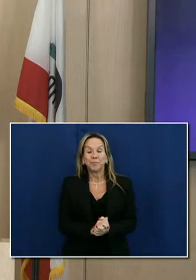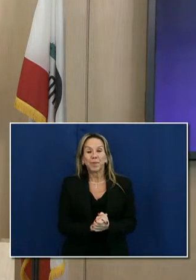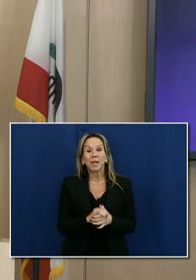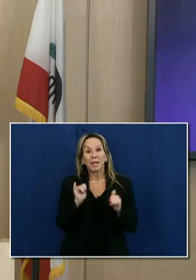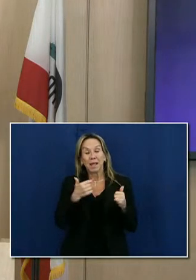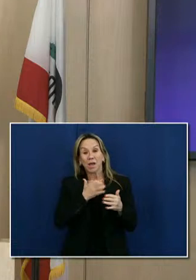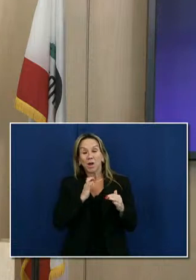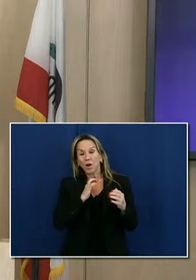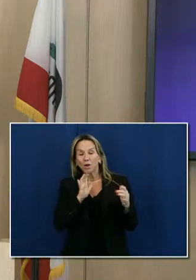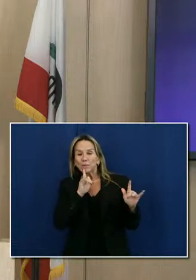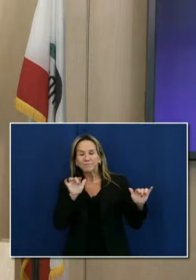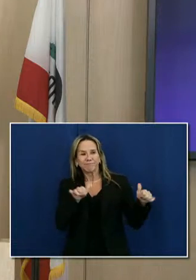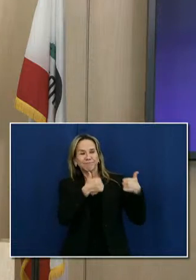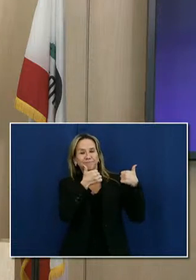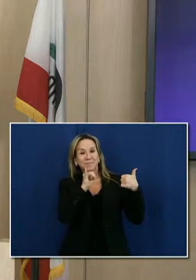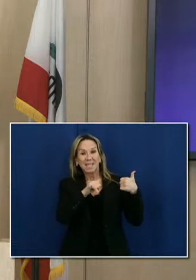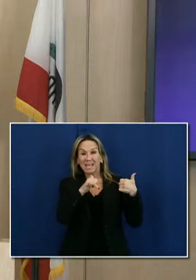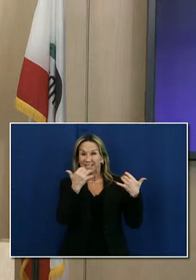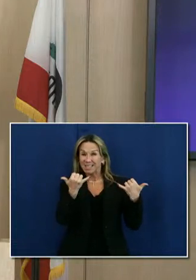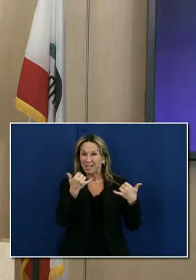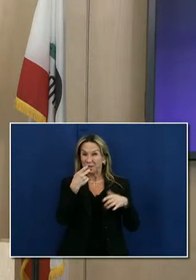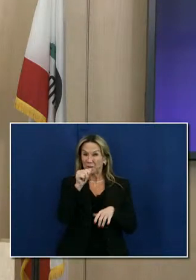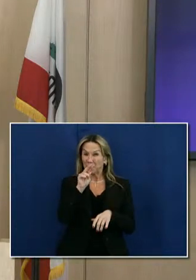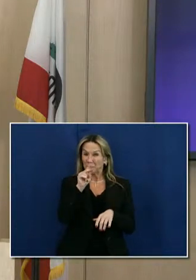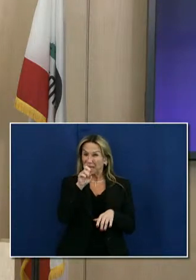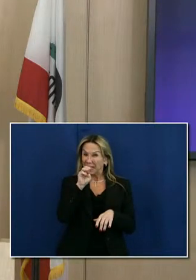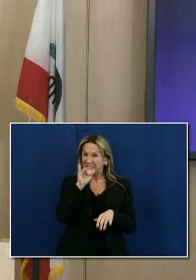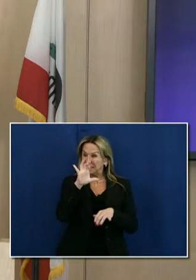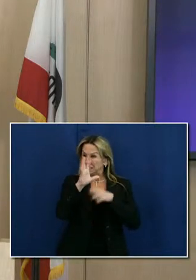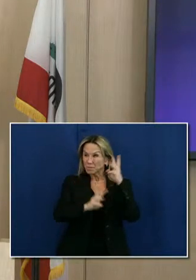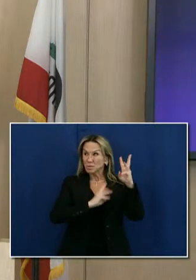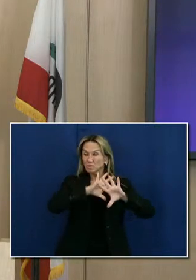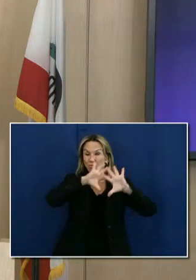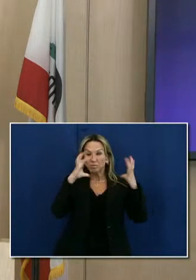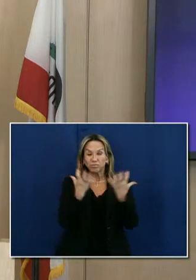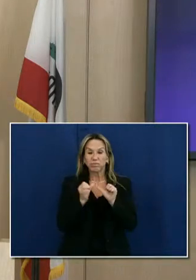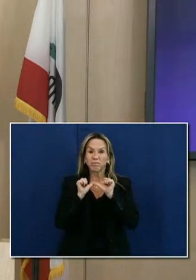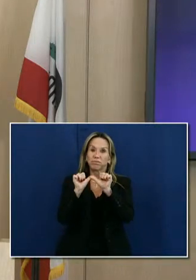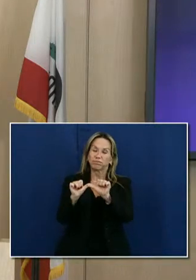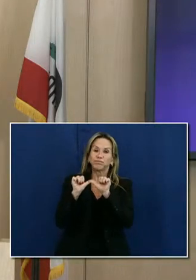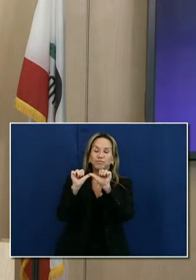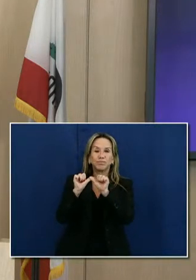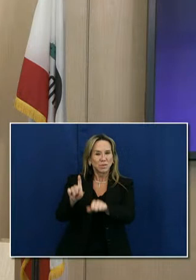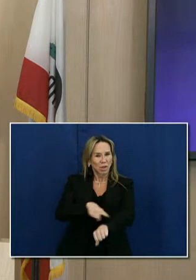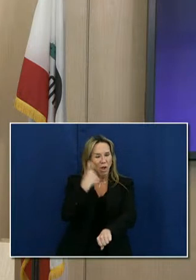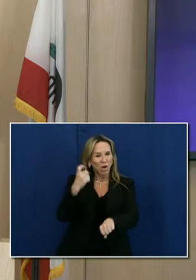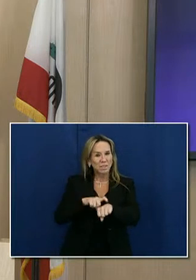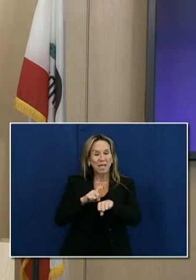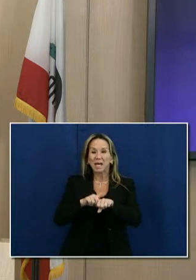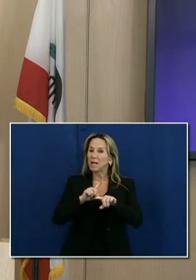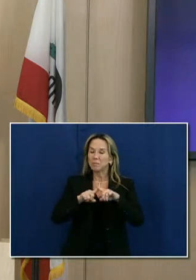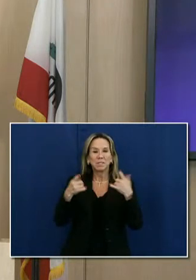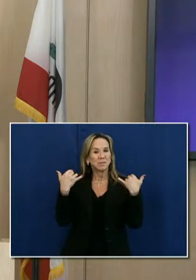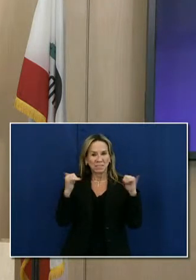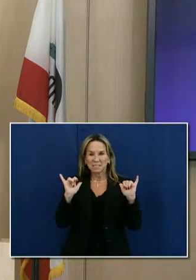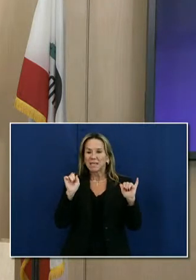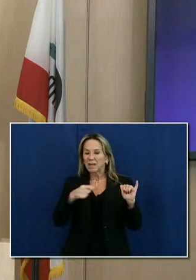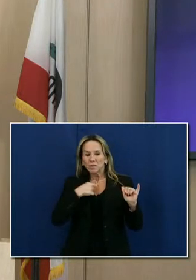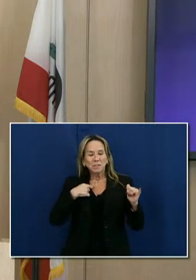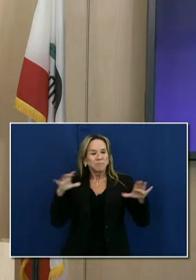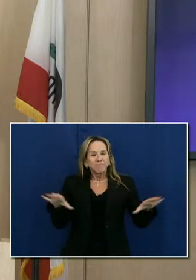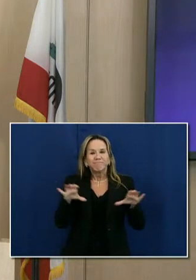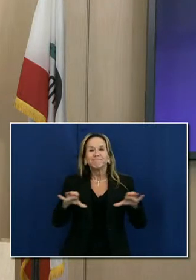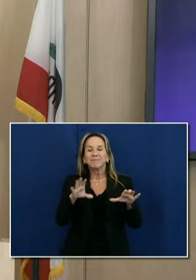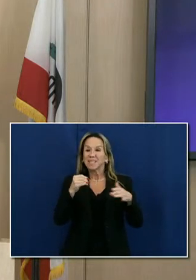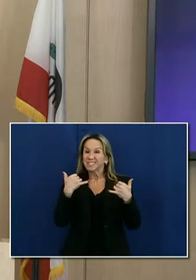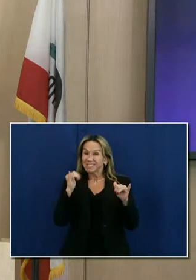this pandemic has gone on for a long time, but we've got to keep it up, and we still have a long way to go.